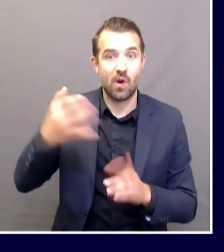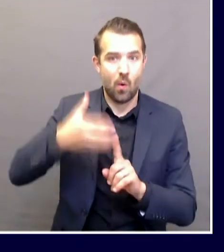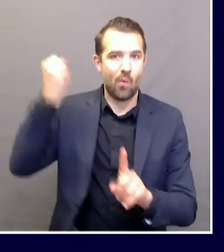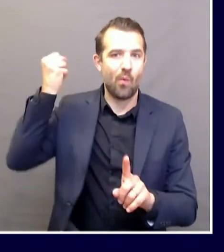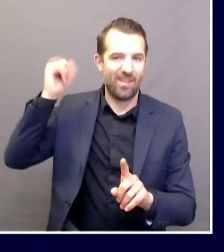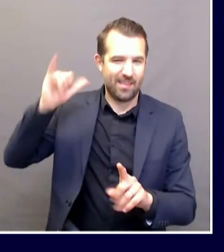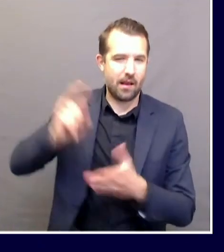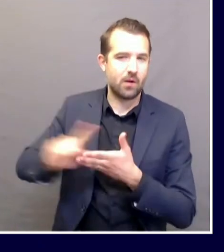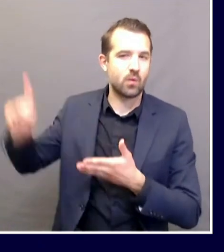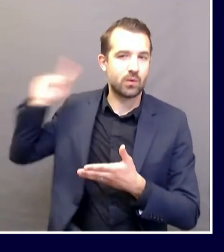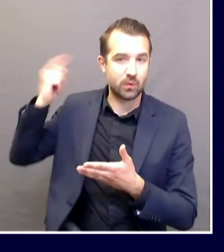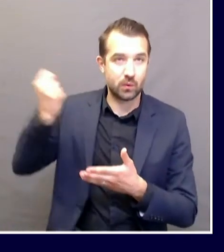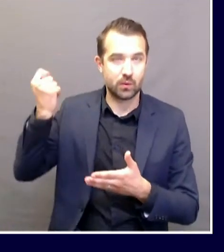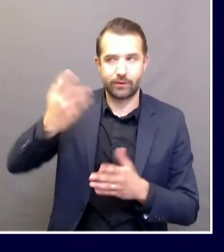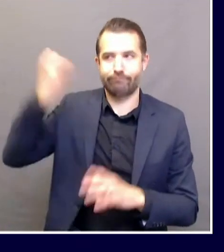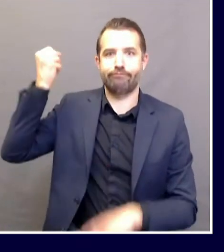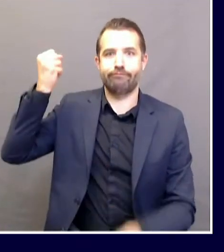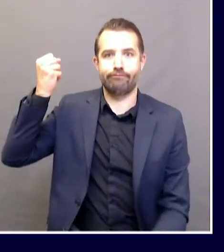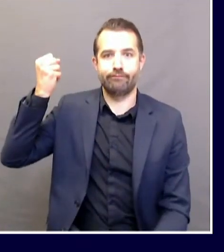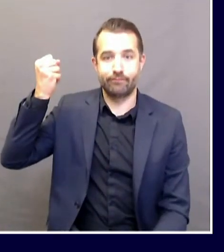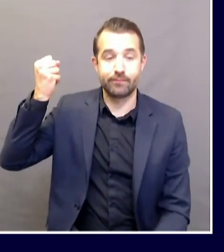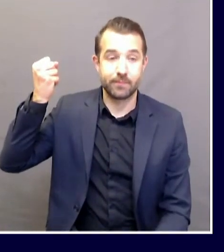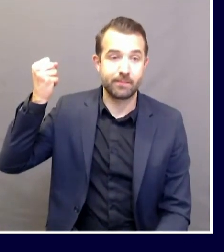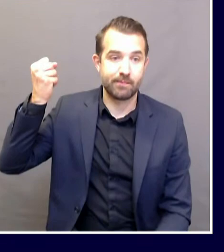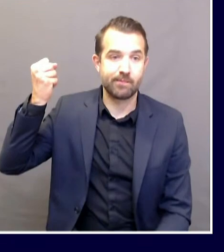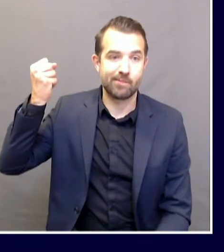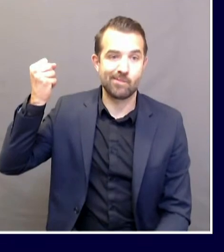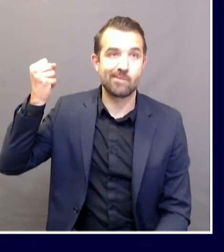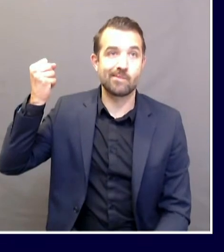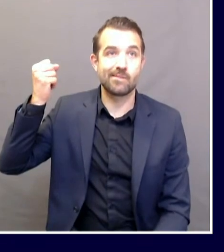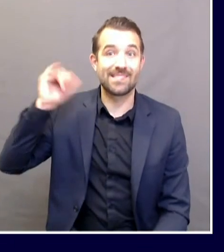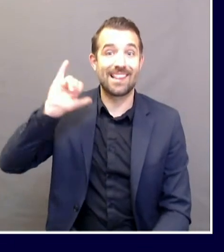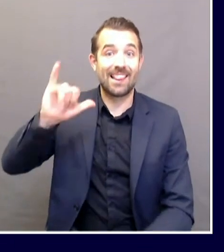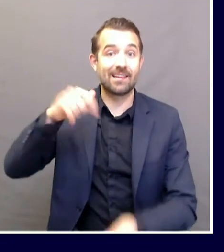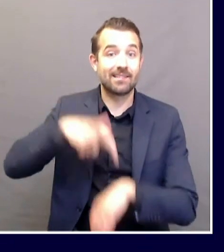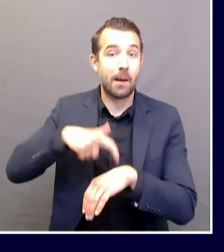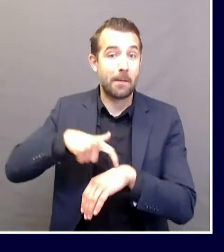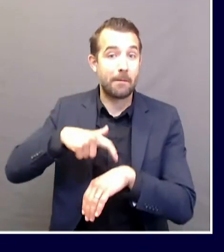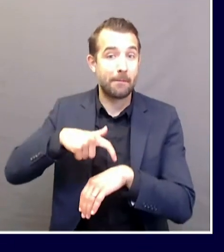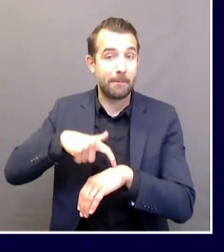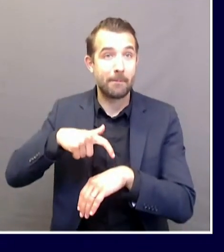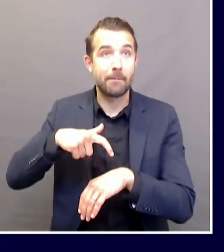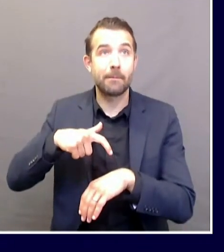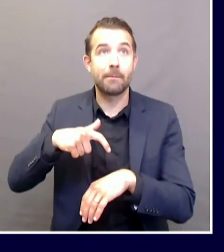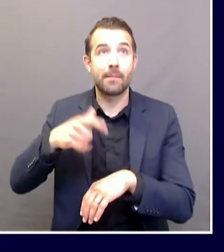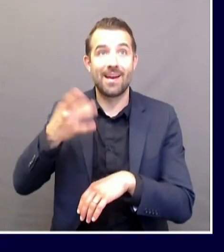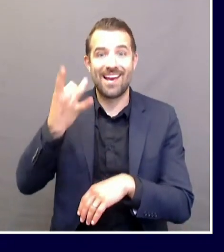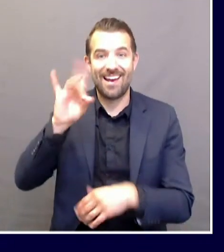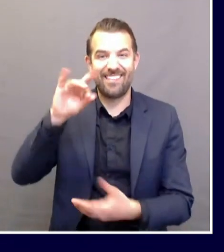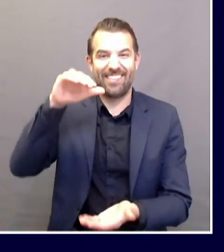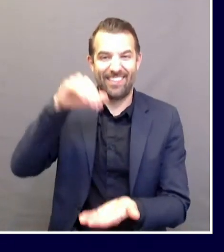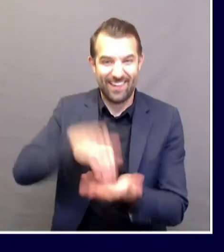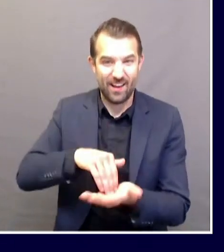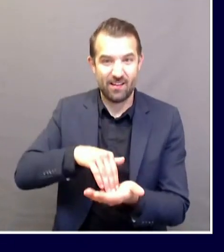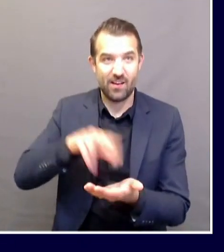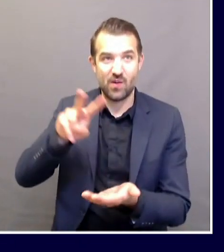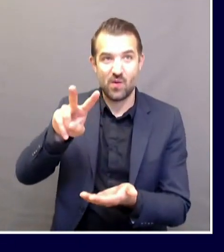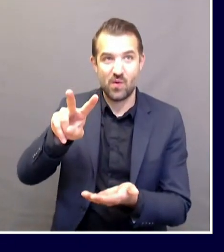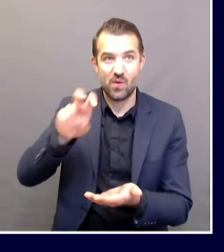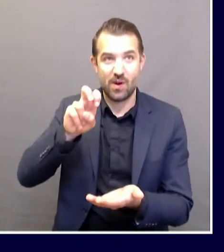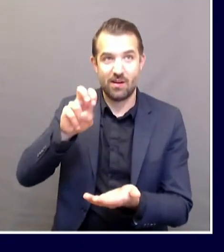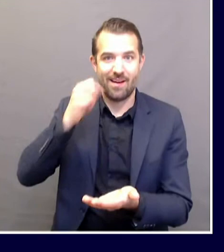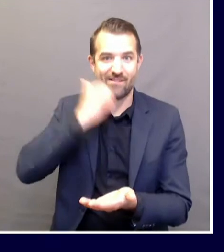a high point administering on a 7-day basis about 18,200 doses per day, now down to